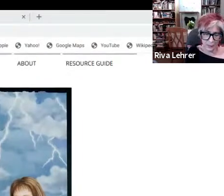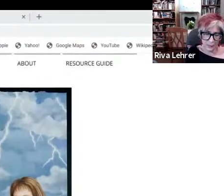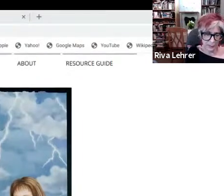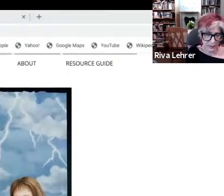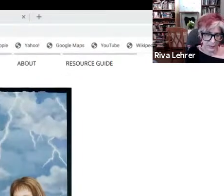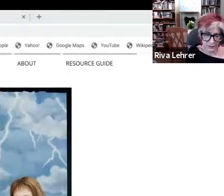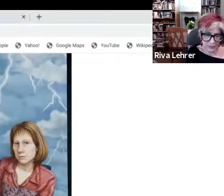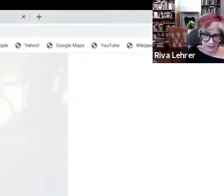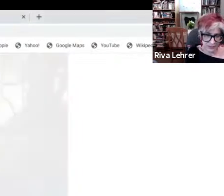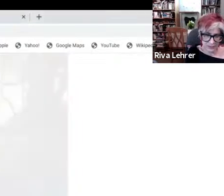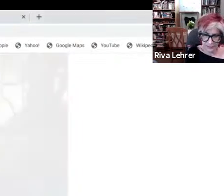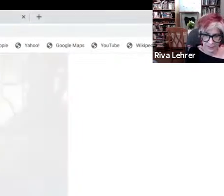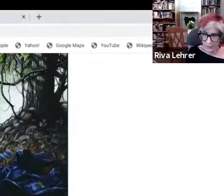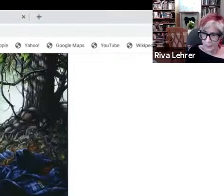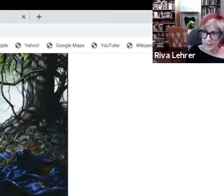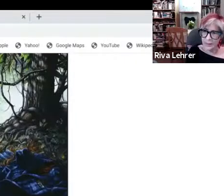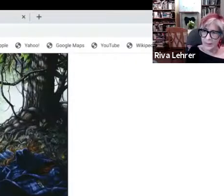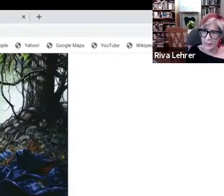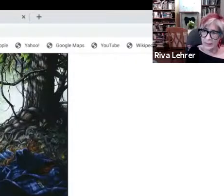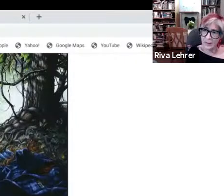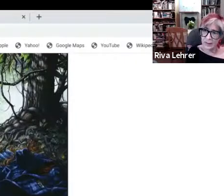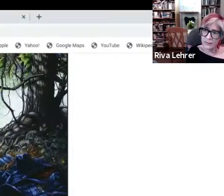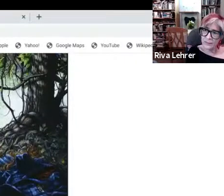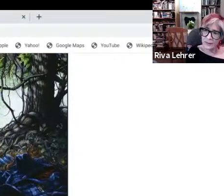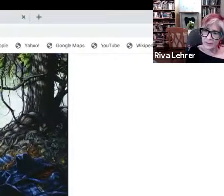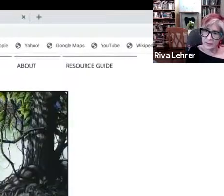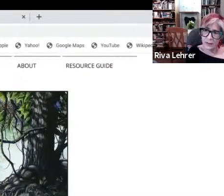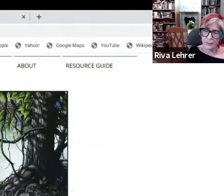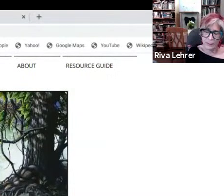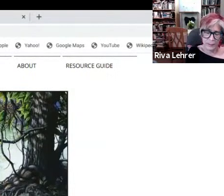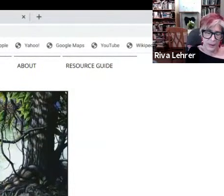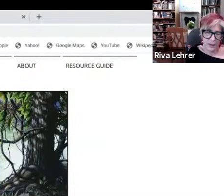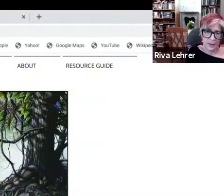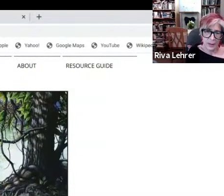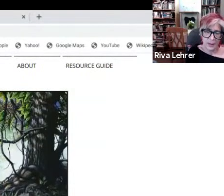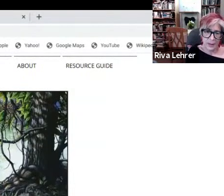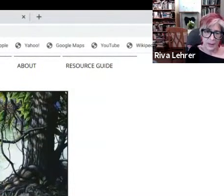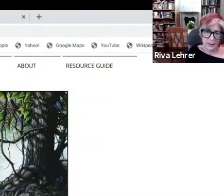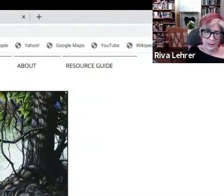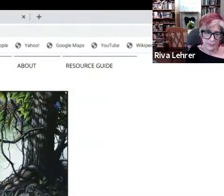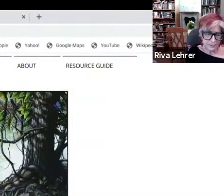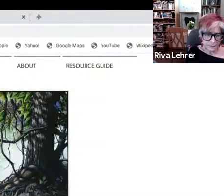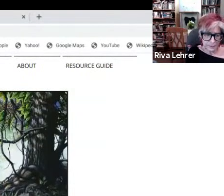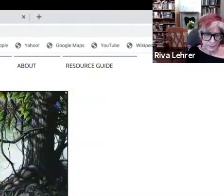doing images, mainly about my own life at the time.